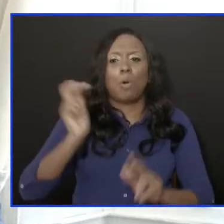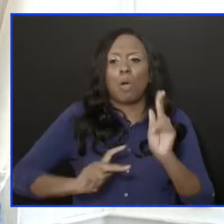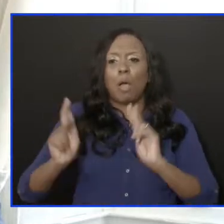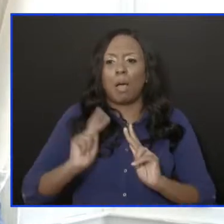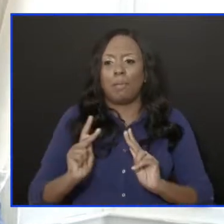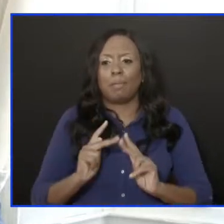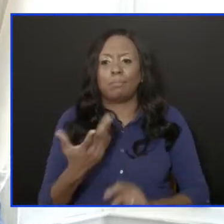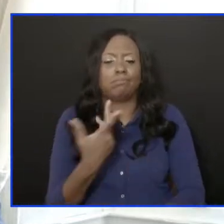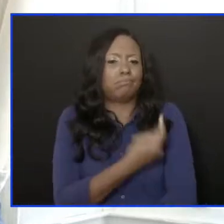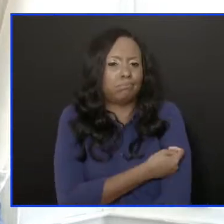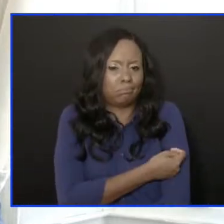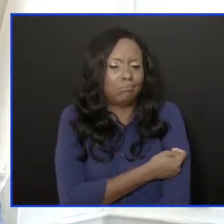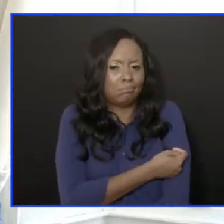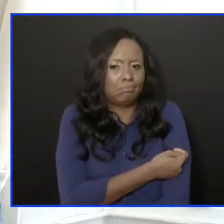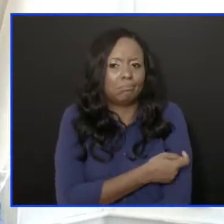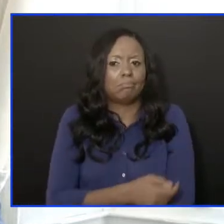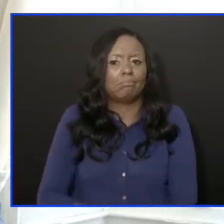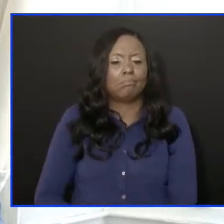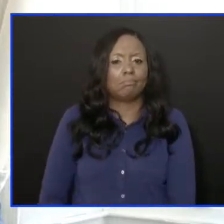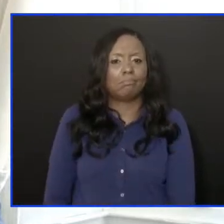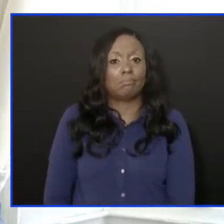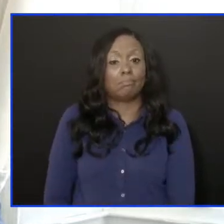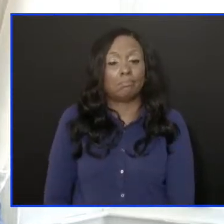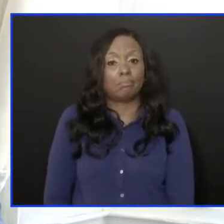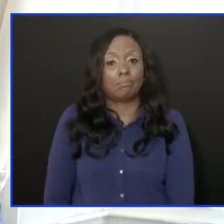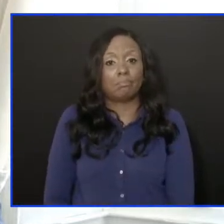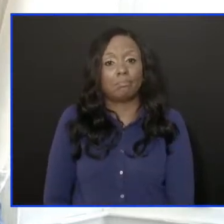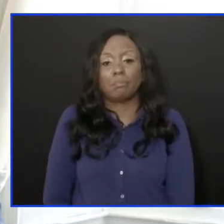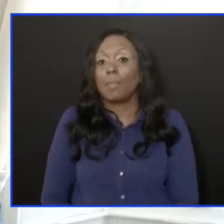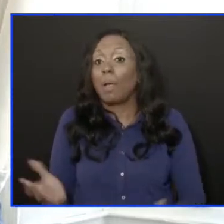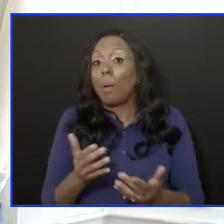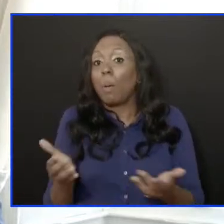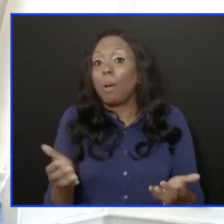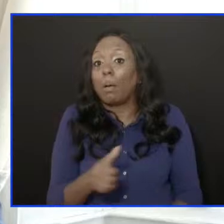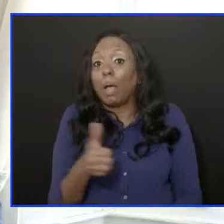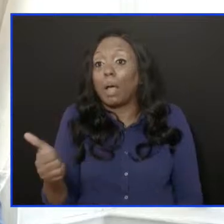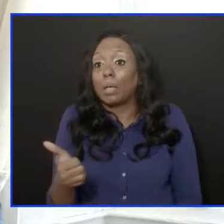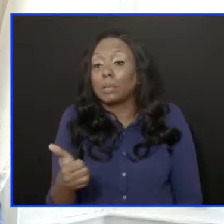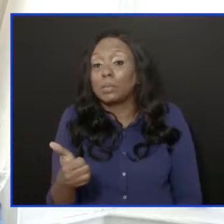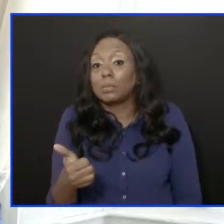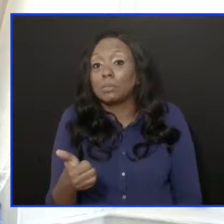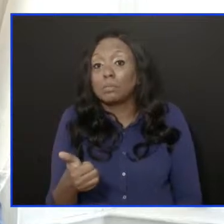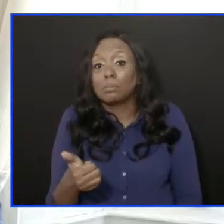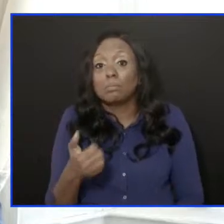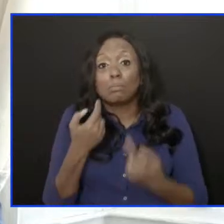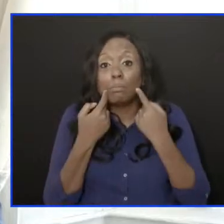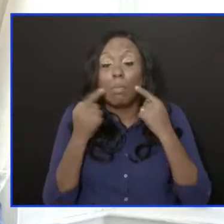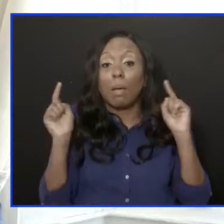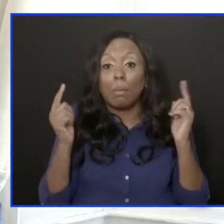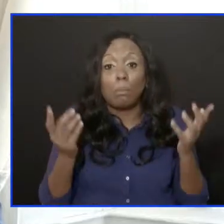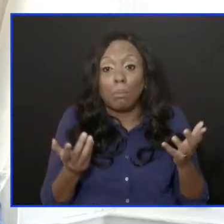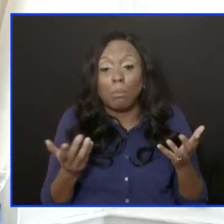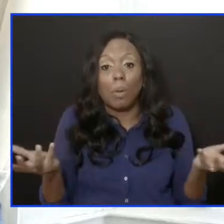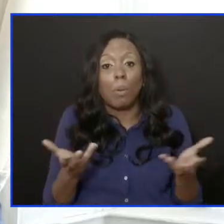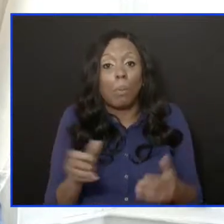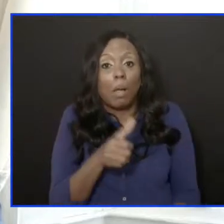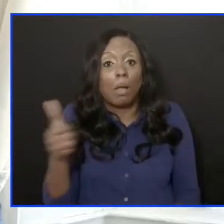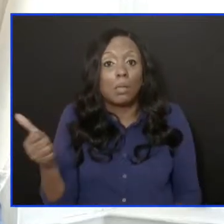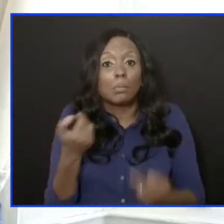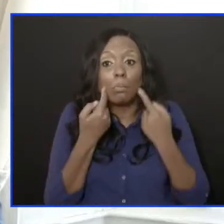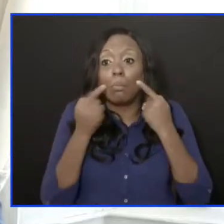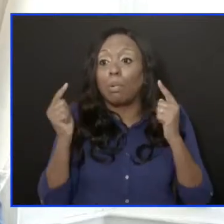vaccinated. I say that and I move on to tell you, look, what else have we ever achieved over the last few weeks since we